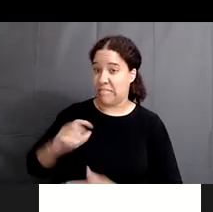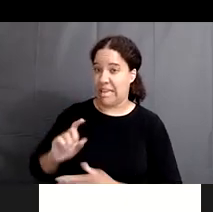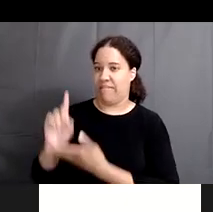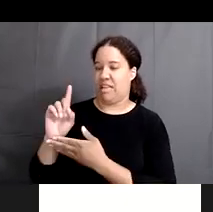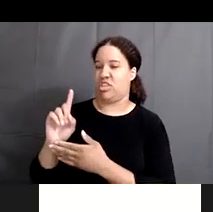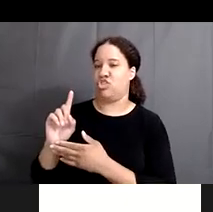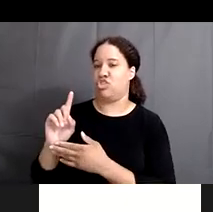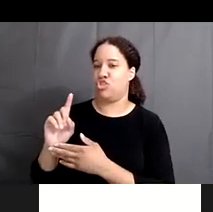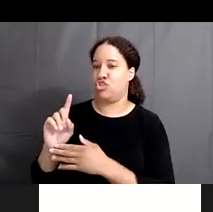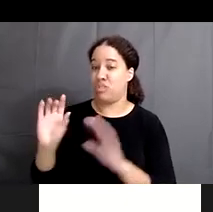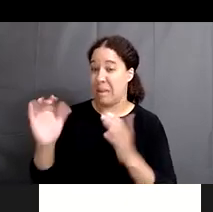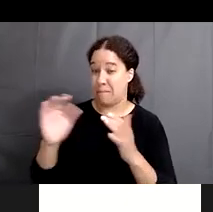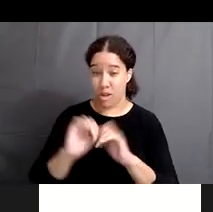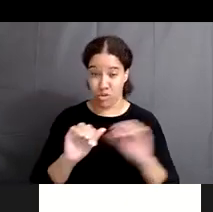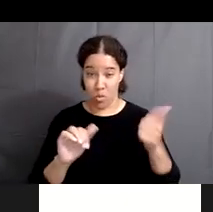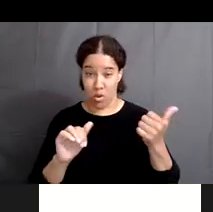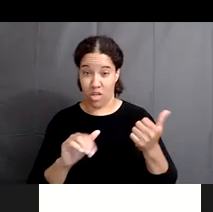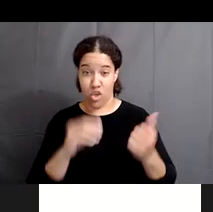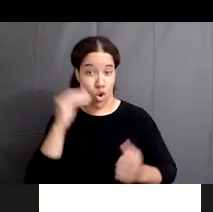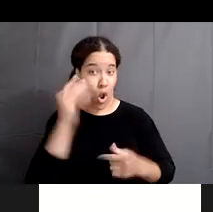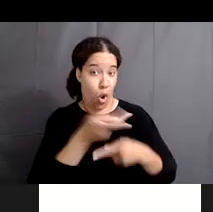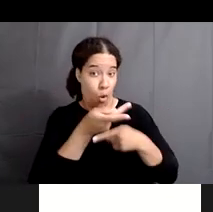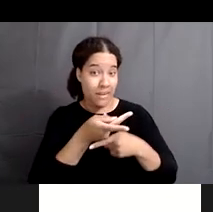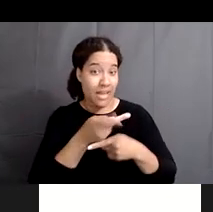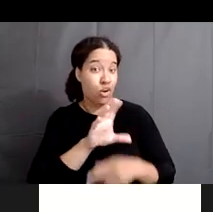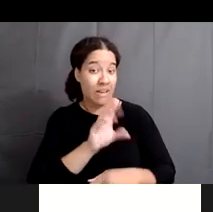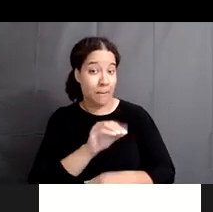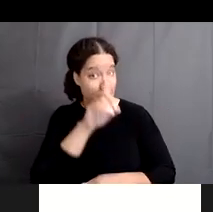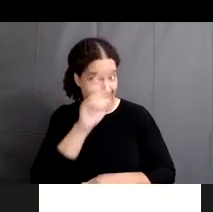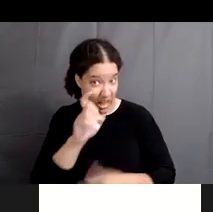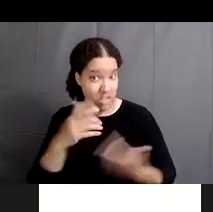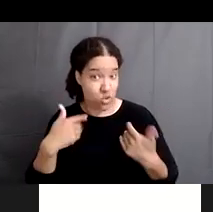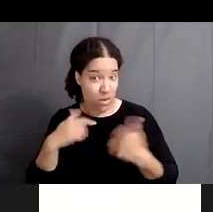care companies because you're employee owned?